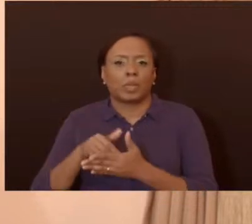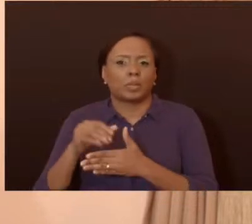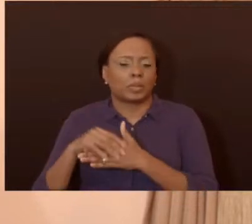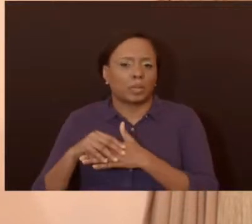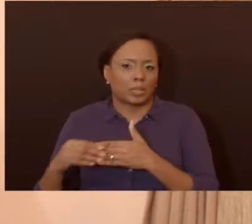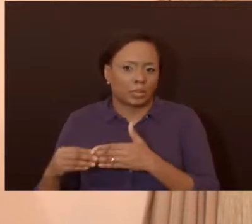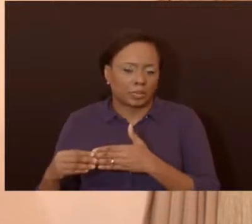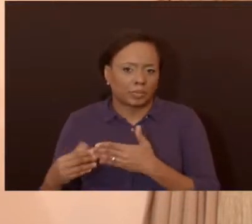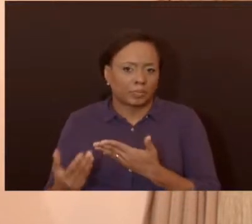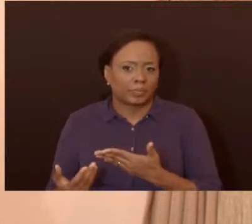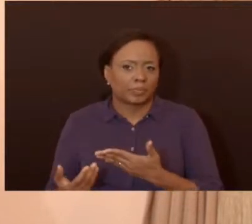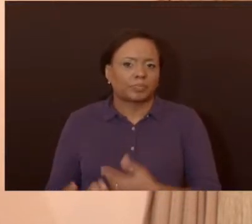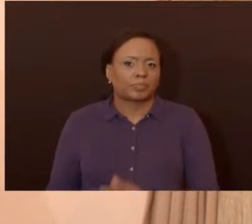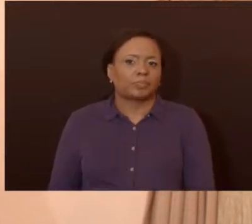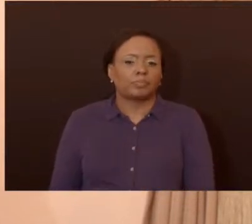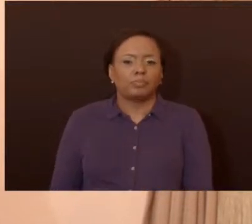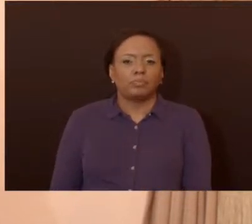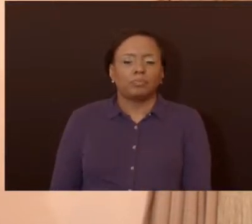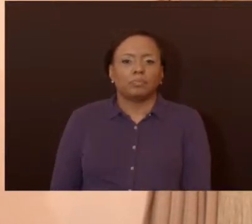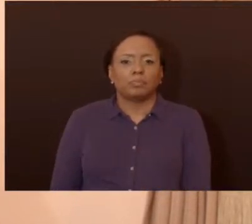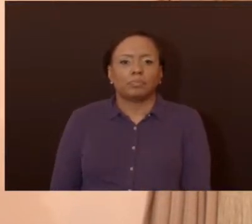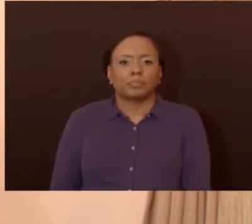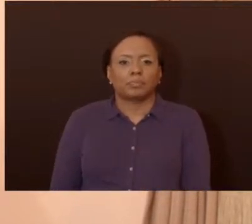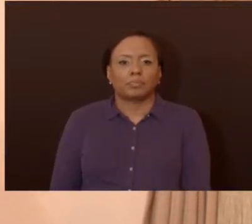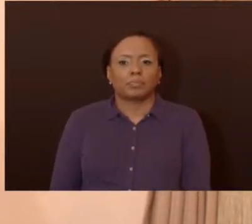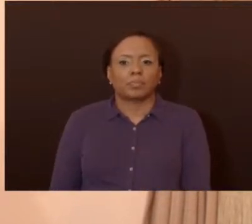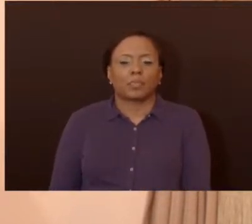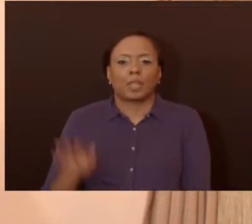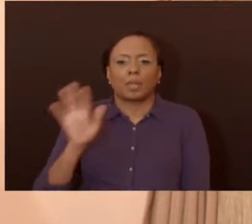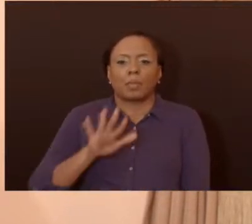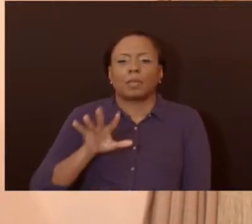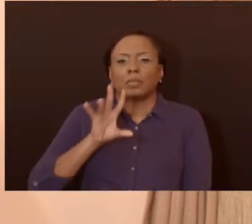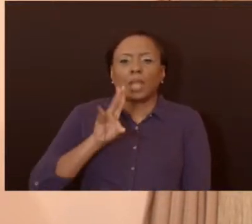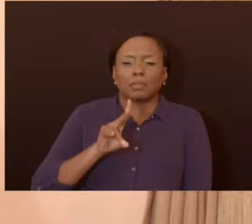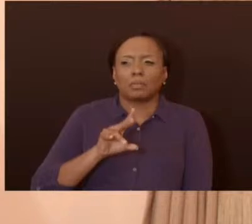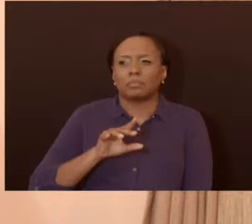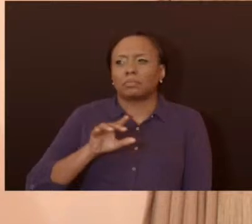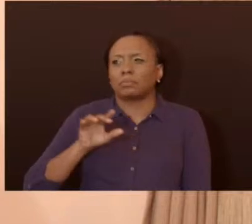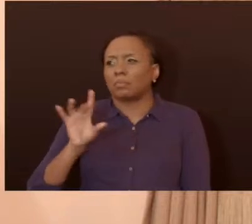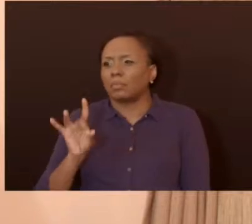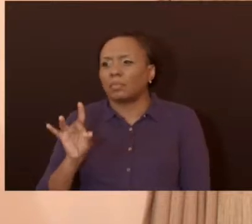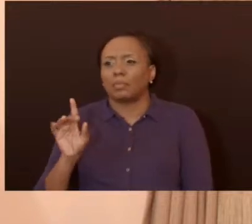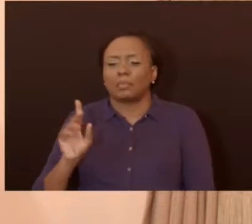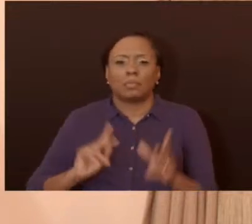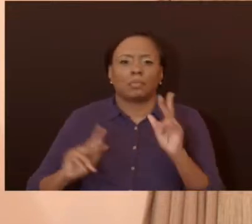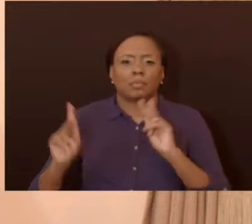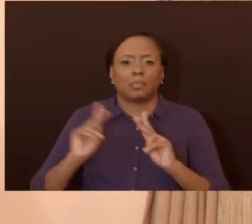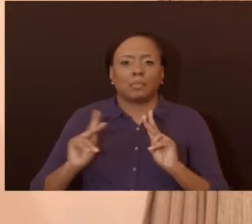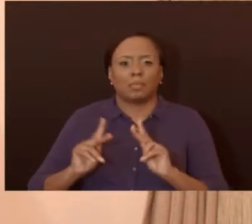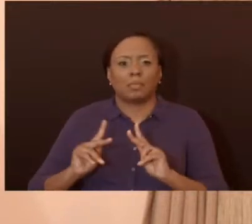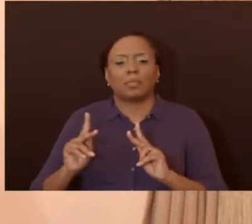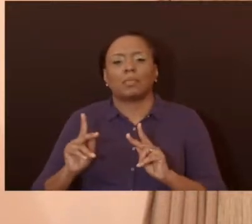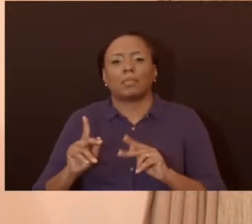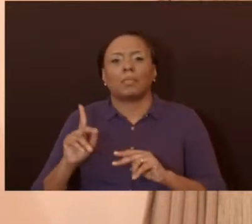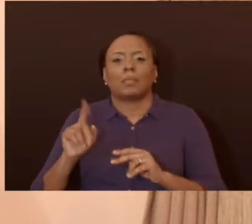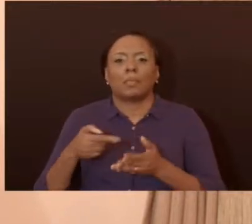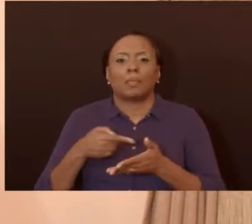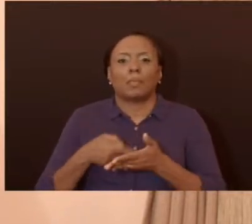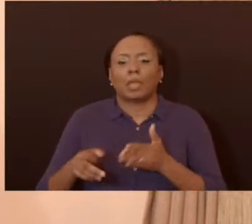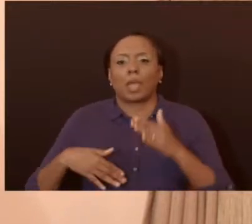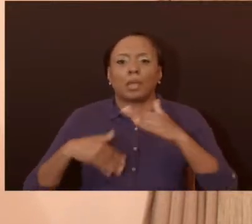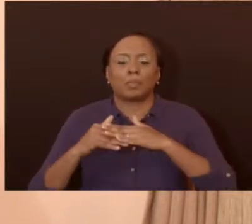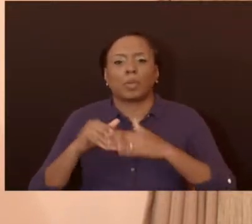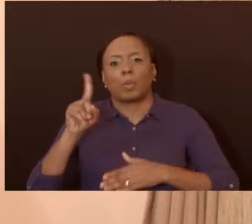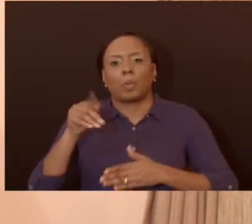$1,000. I think there are about 7 or 8 persons who would have been fined up to $1,000,